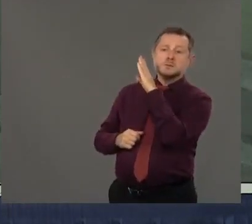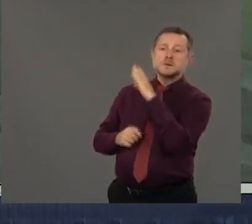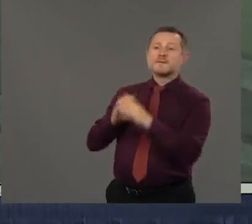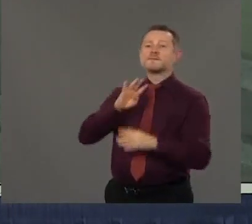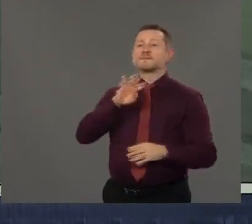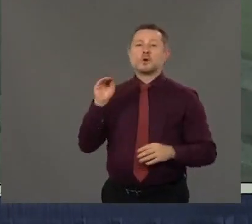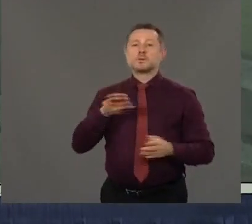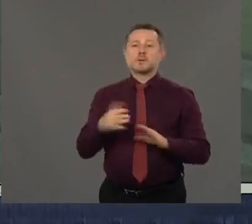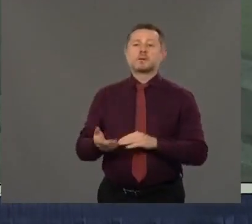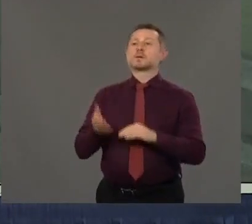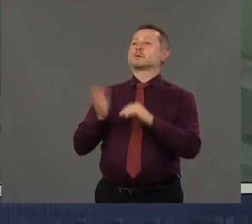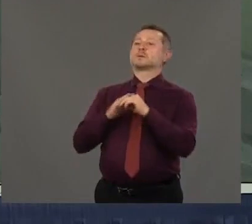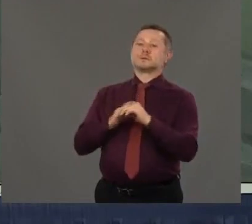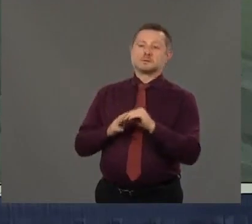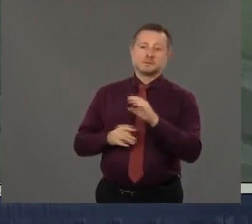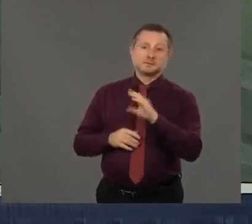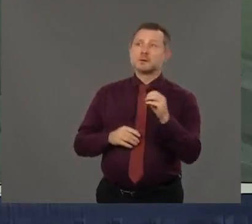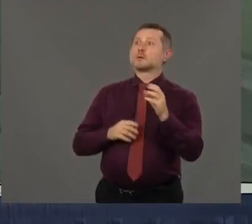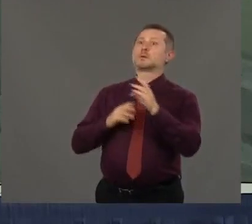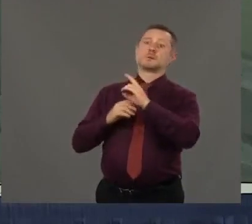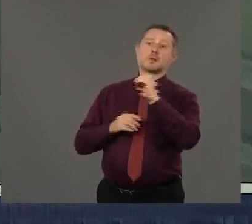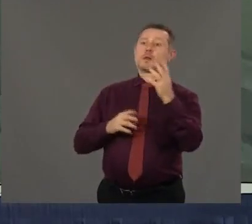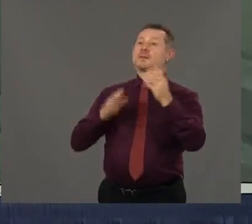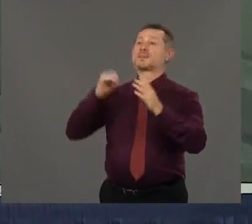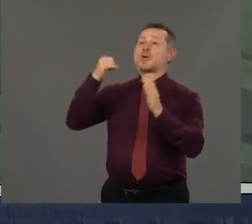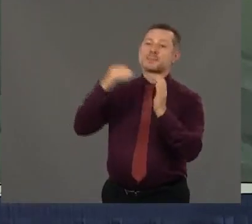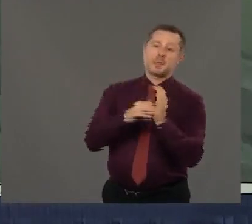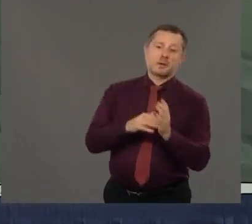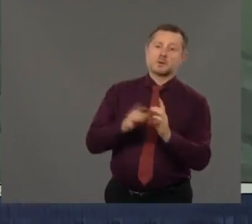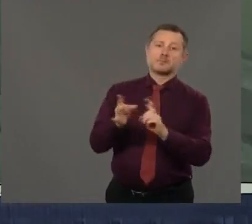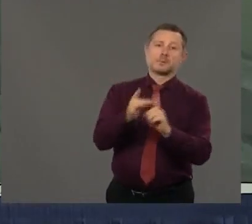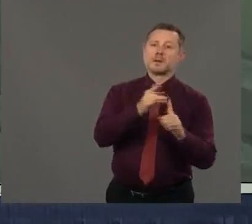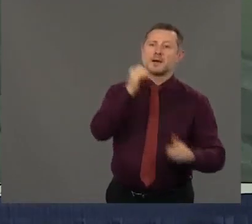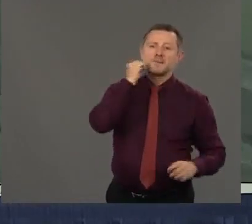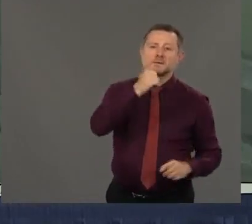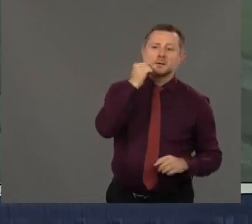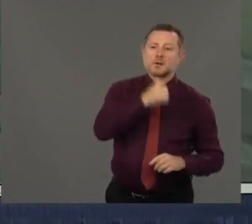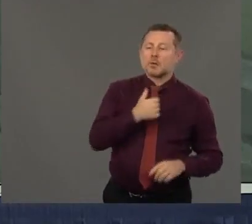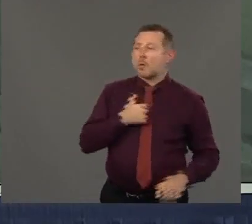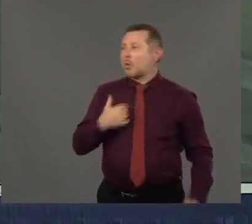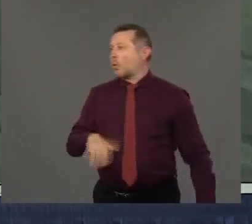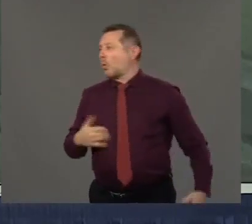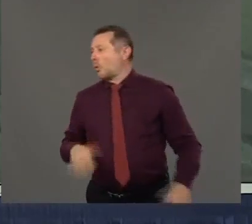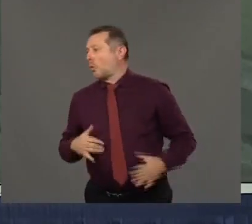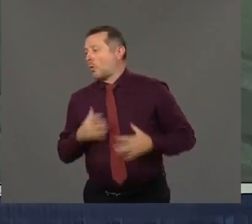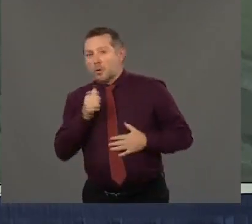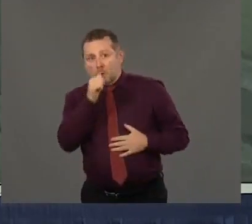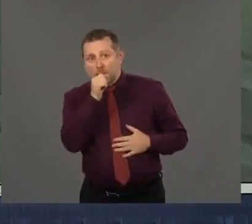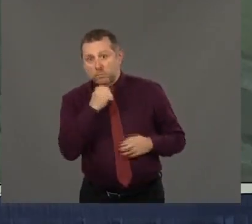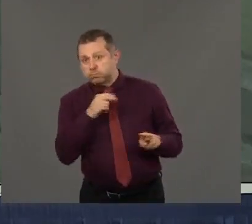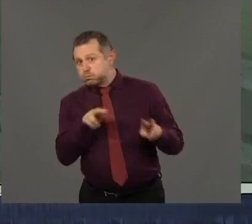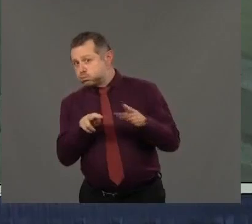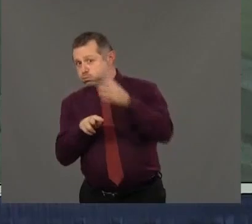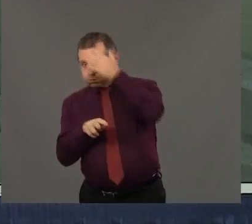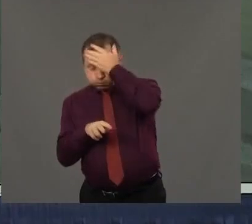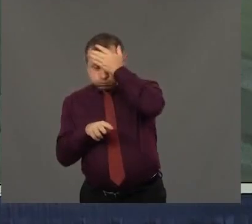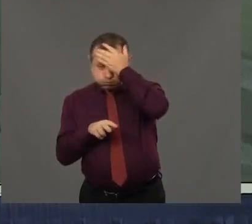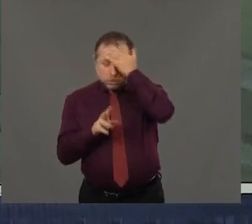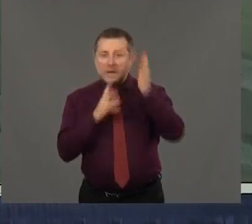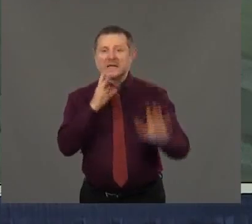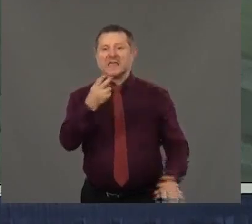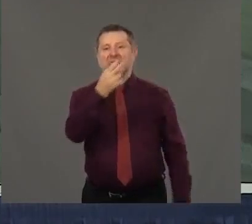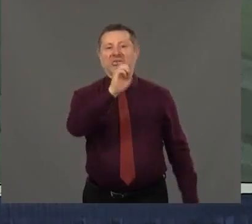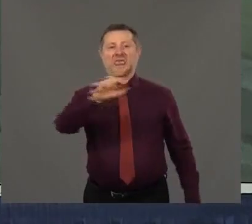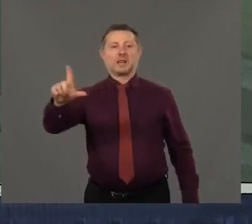deaths, 10,000 cases. Every day is a difficult, hellish day.